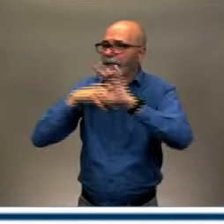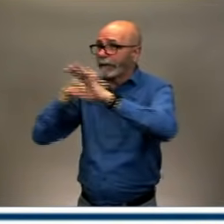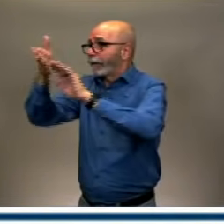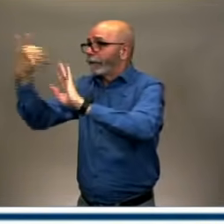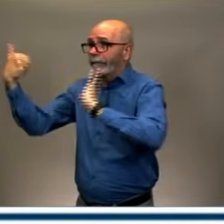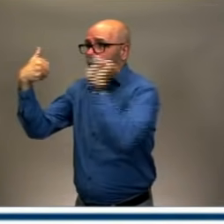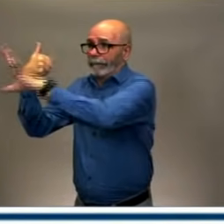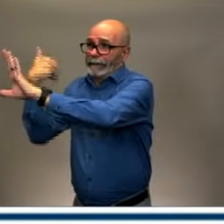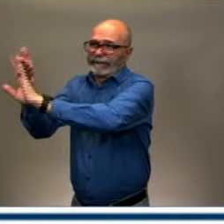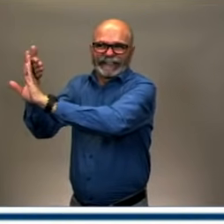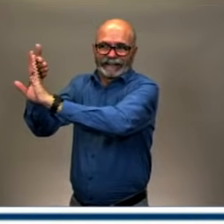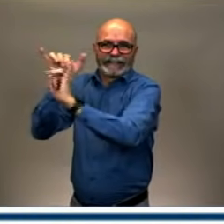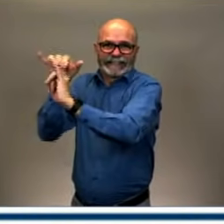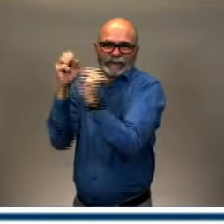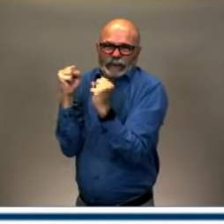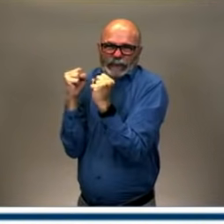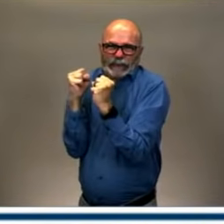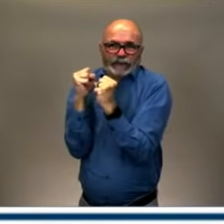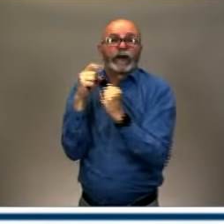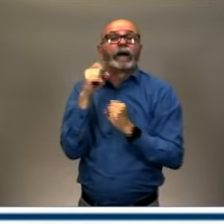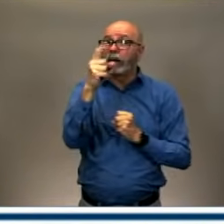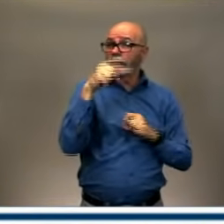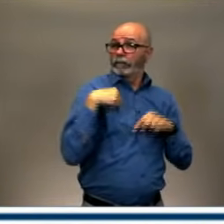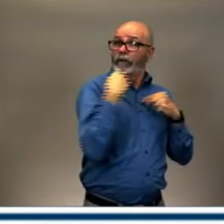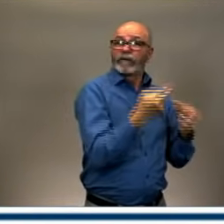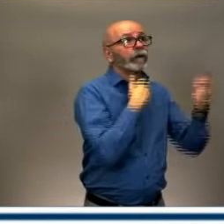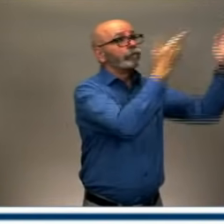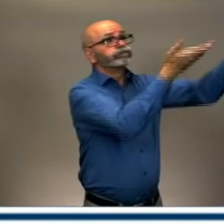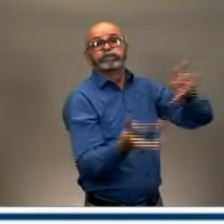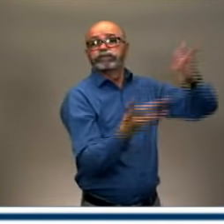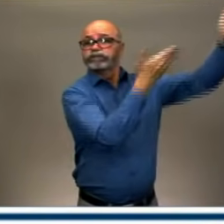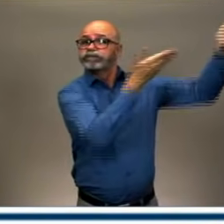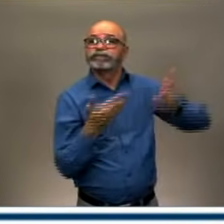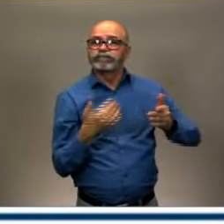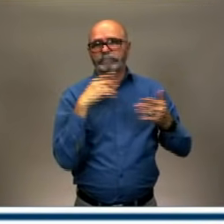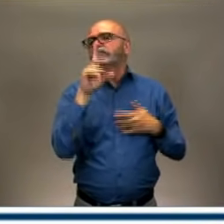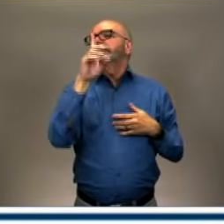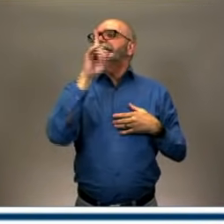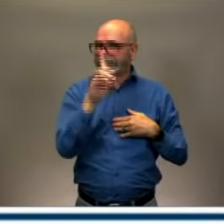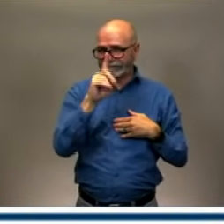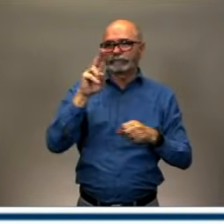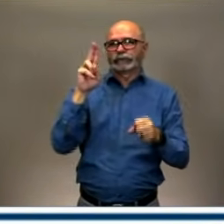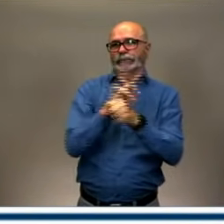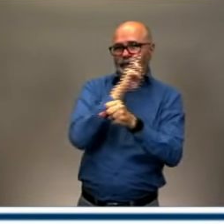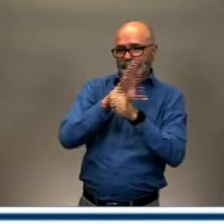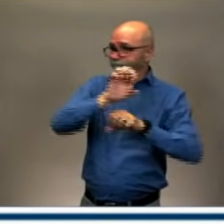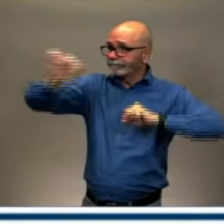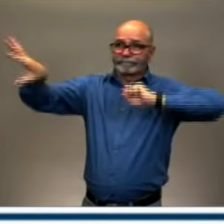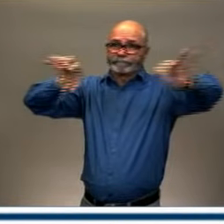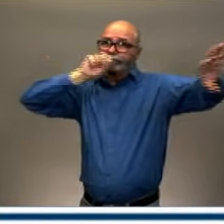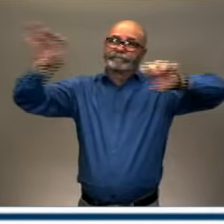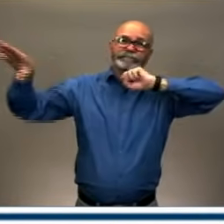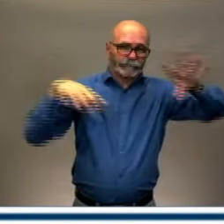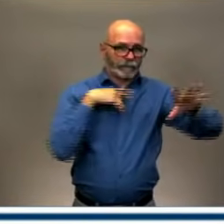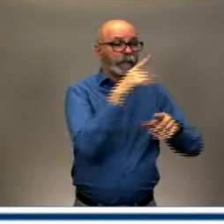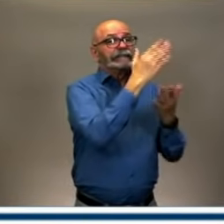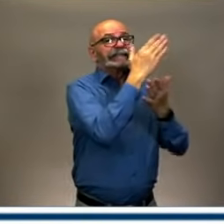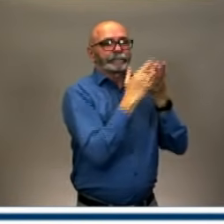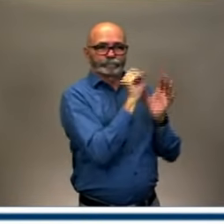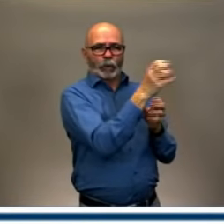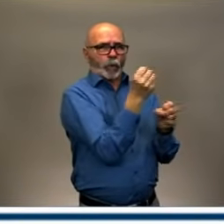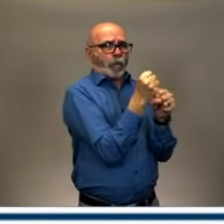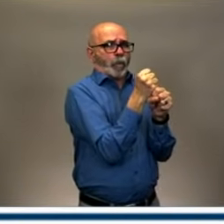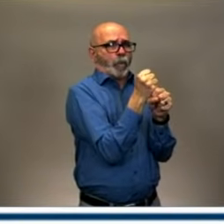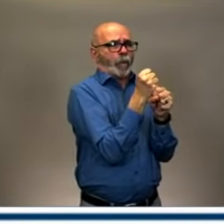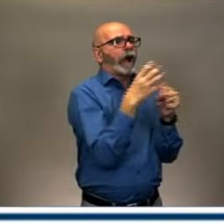every dose we've received has either been used or is allocated for use in the next few weeks. We're fortunate in